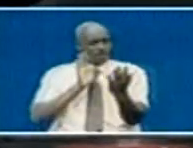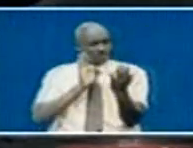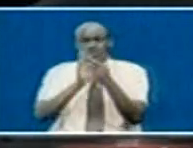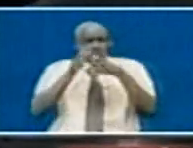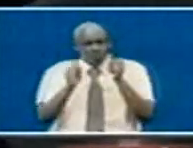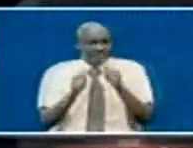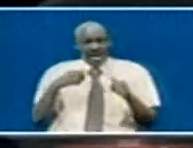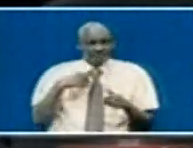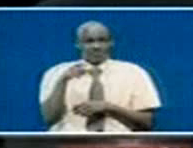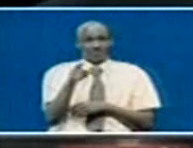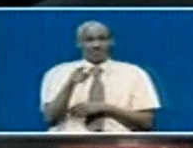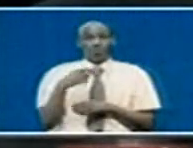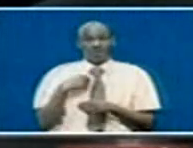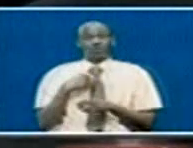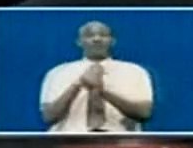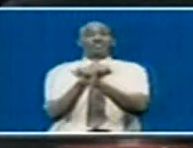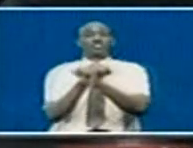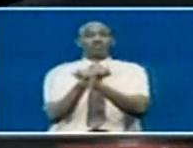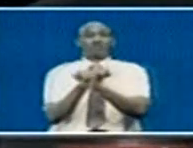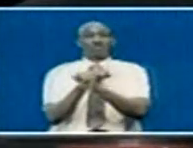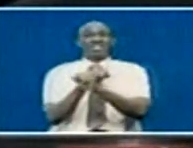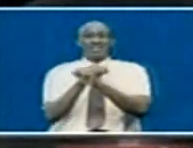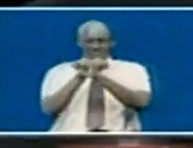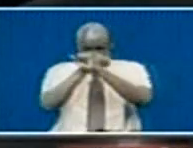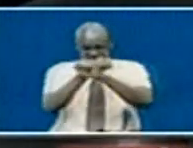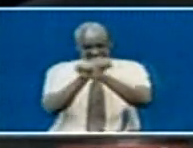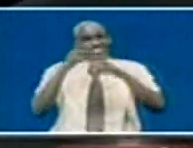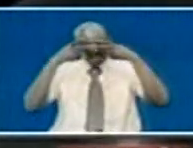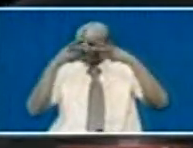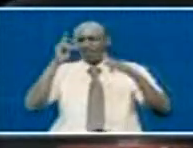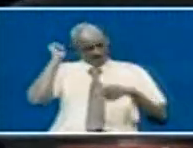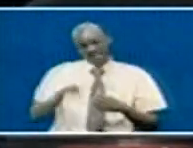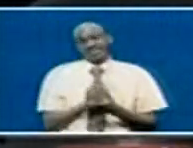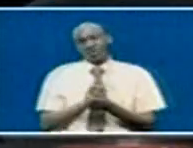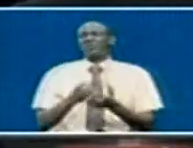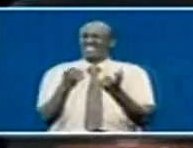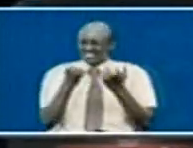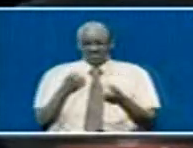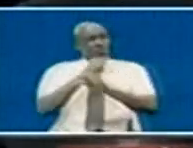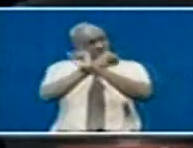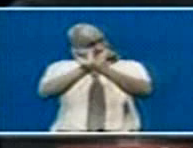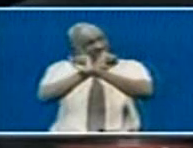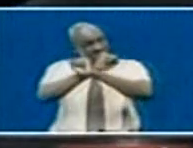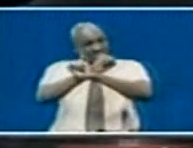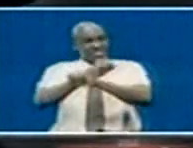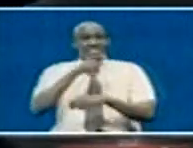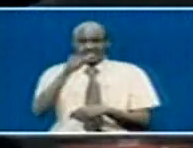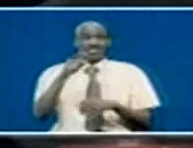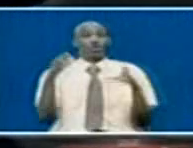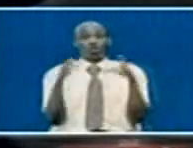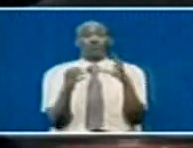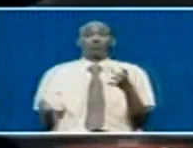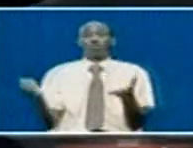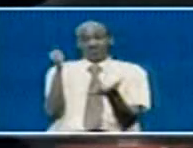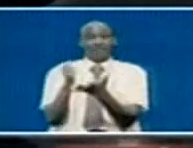have to take is prevention. Prevent terrorism. We need to prevent jihadists from